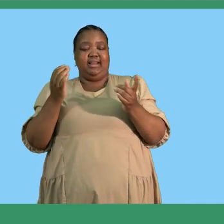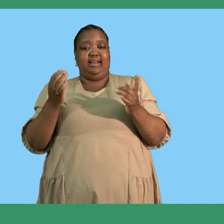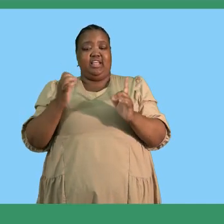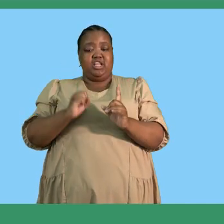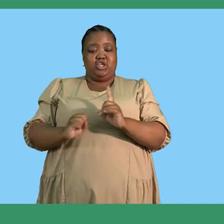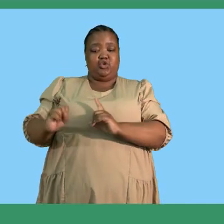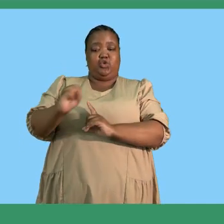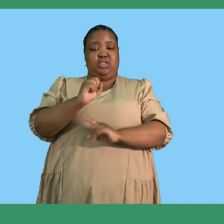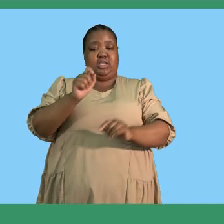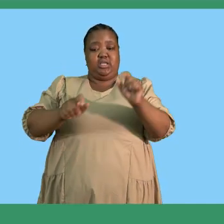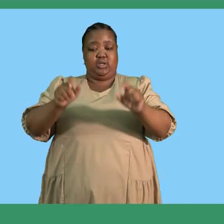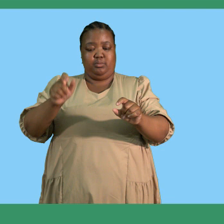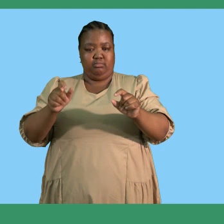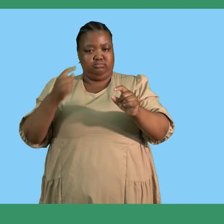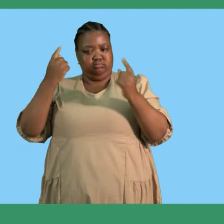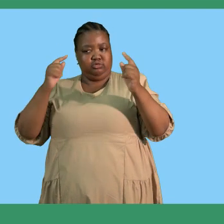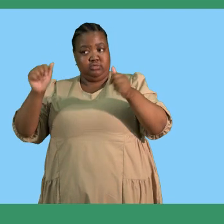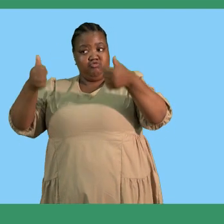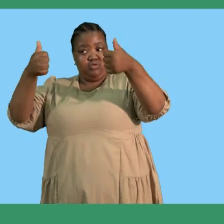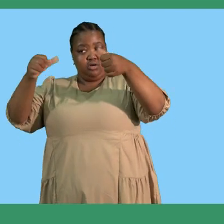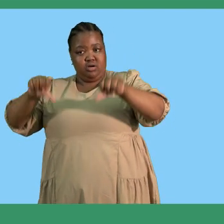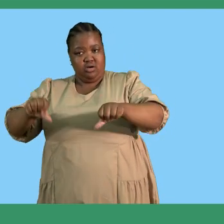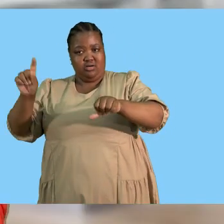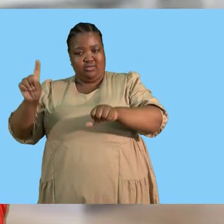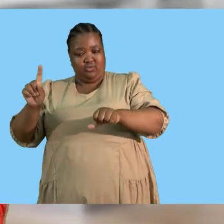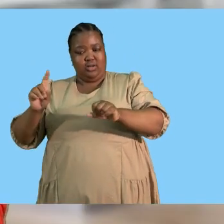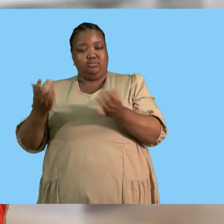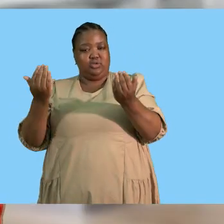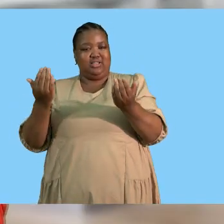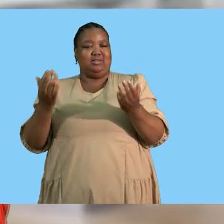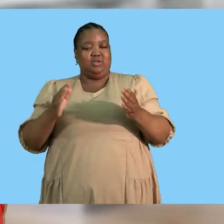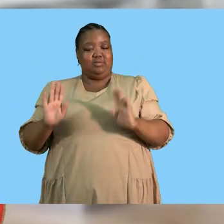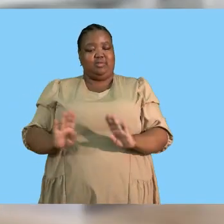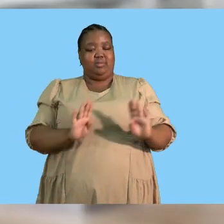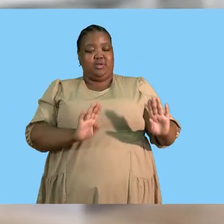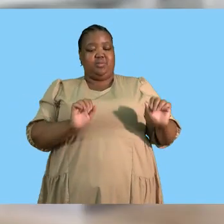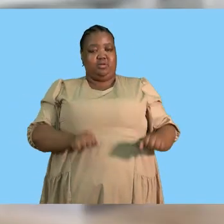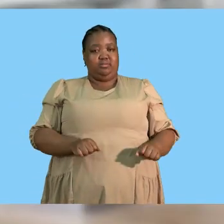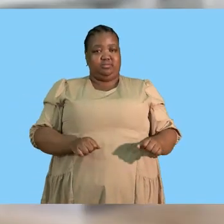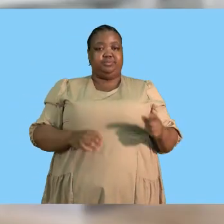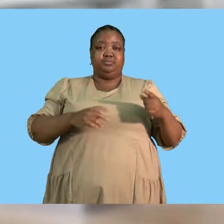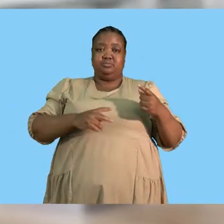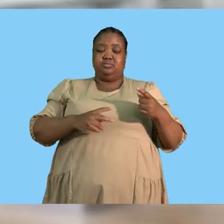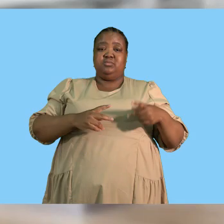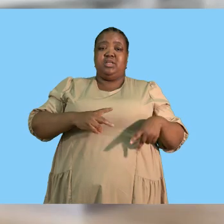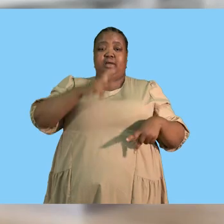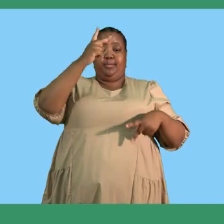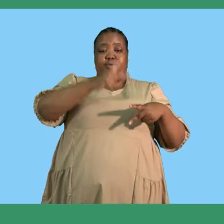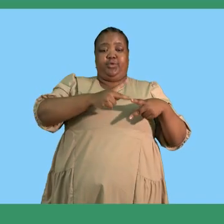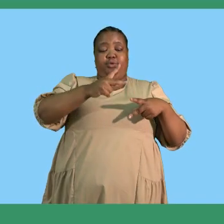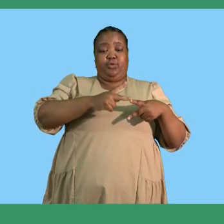society. So this is what society deems to be right and wrong, whereas professional behavior is